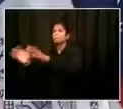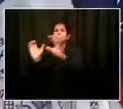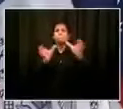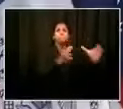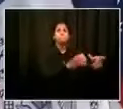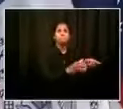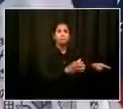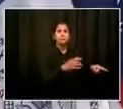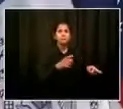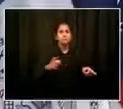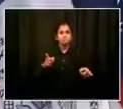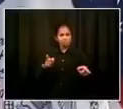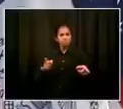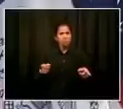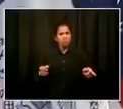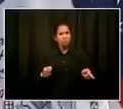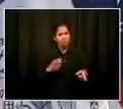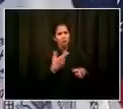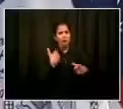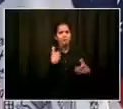that?